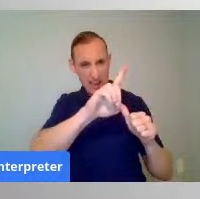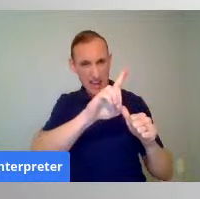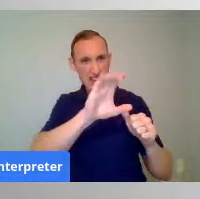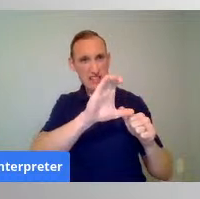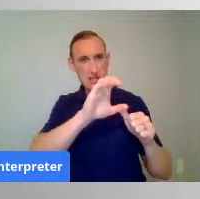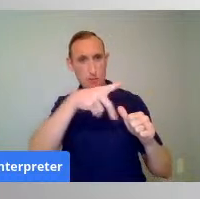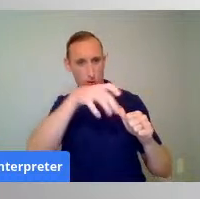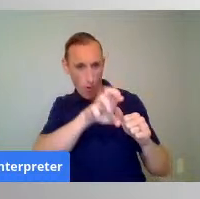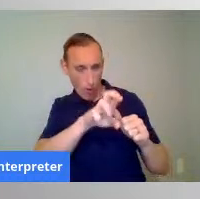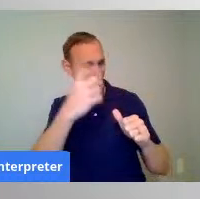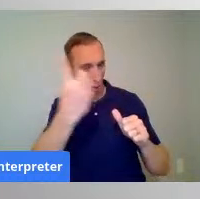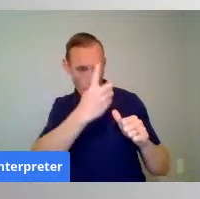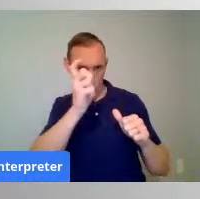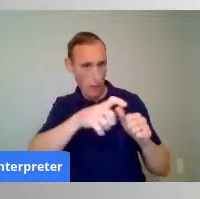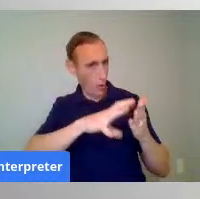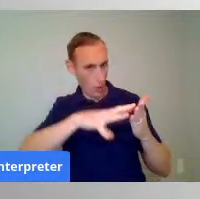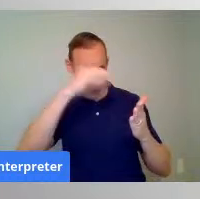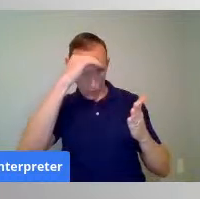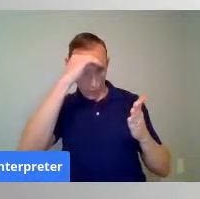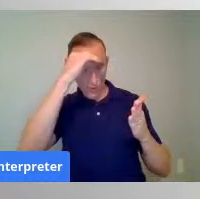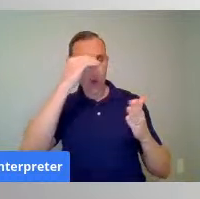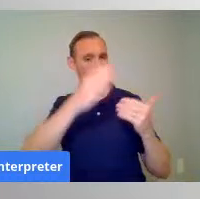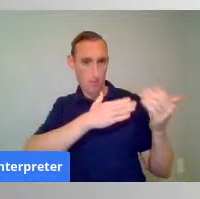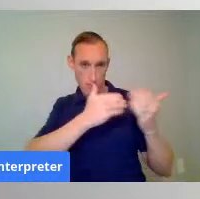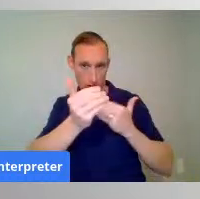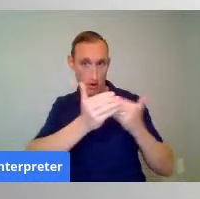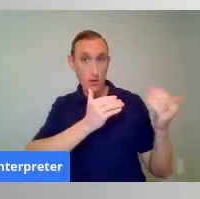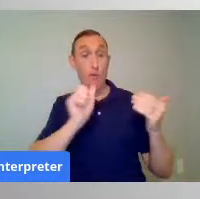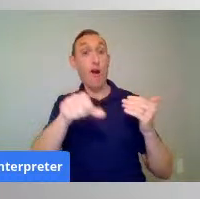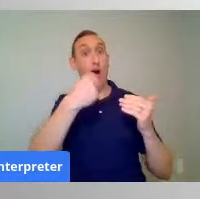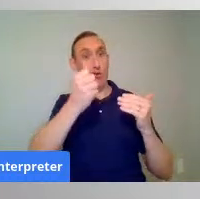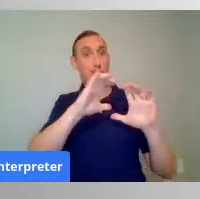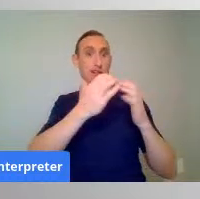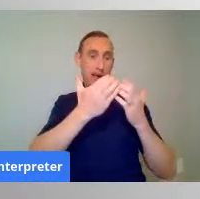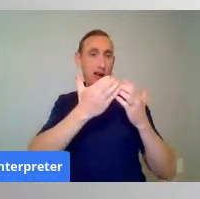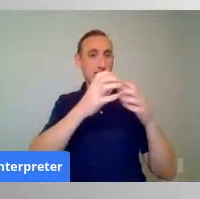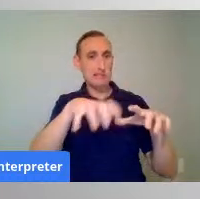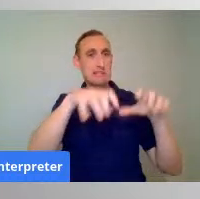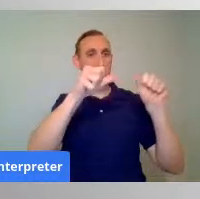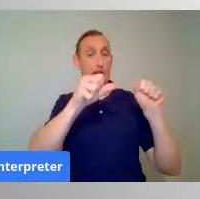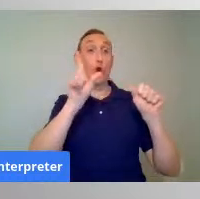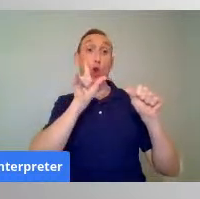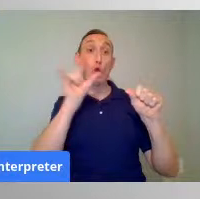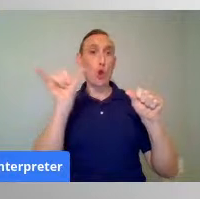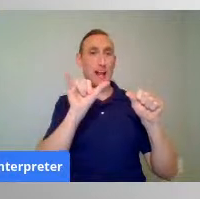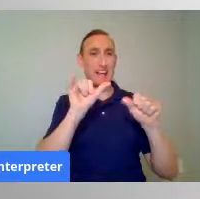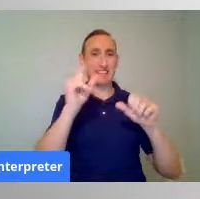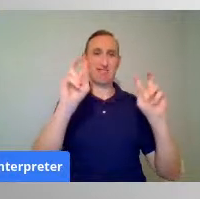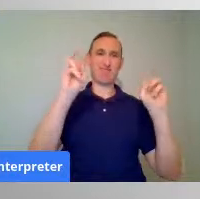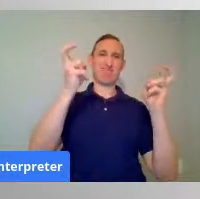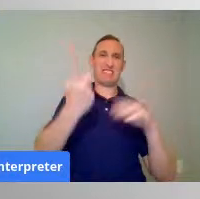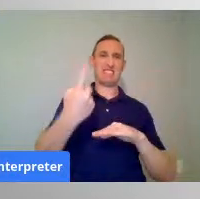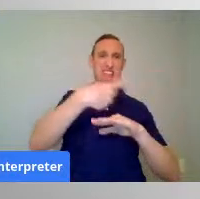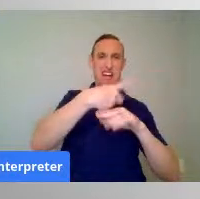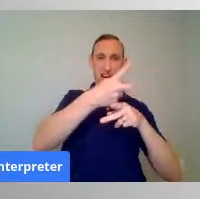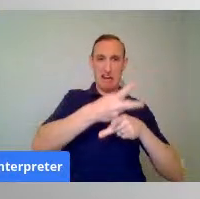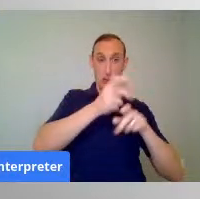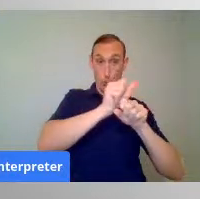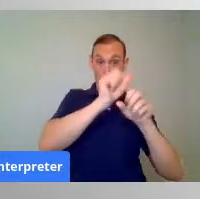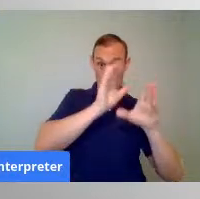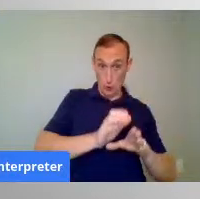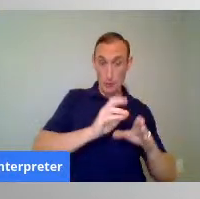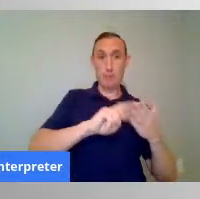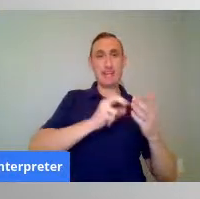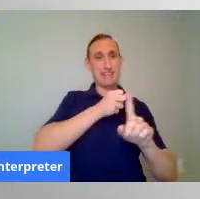other classes that they would have to take, almost like they were daycare workers. And that would have impacted schools'